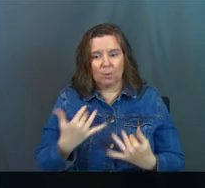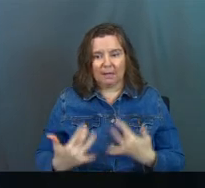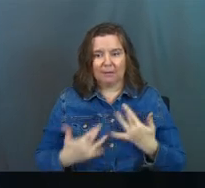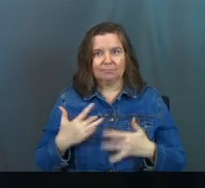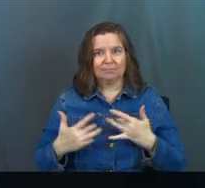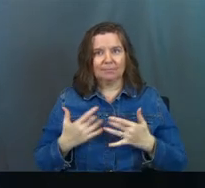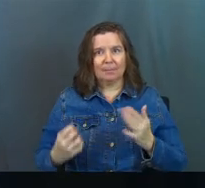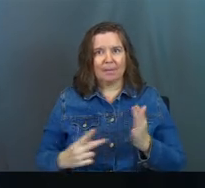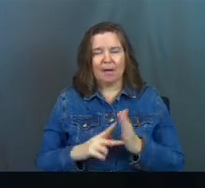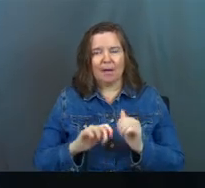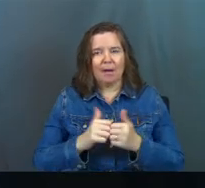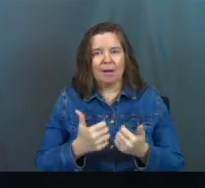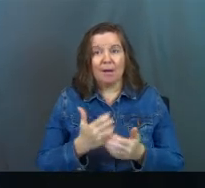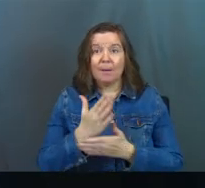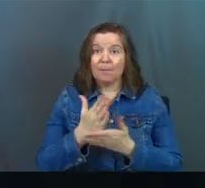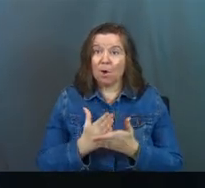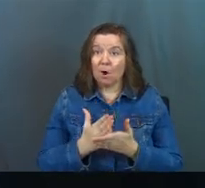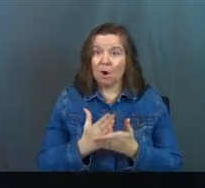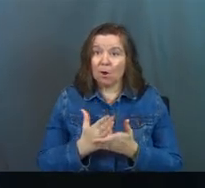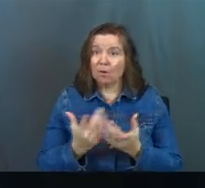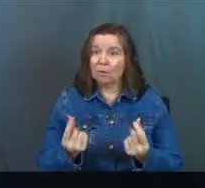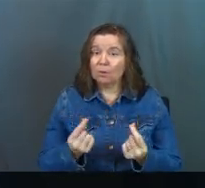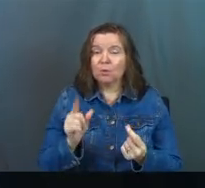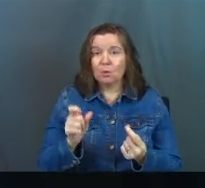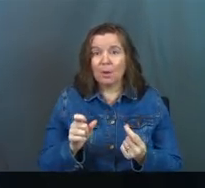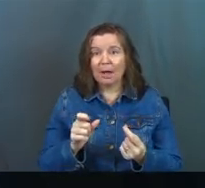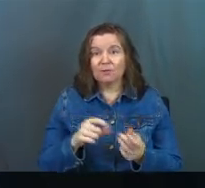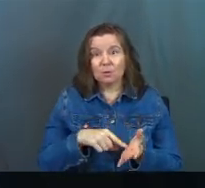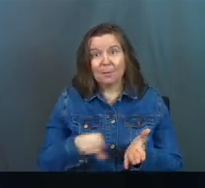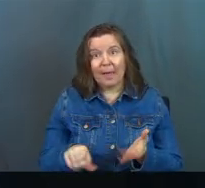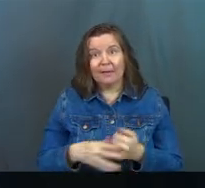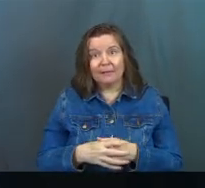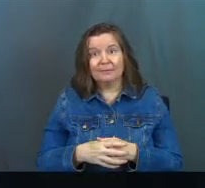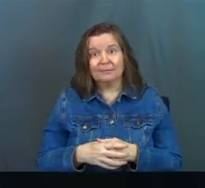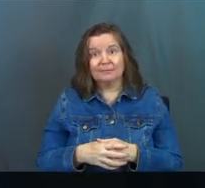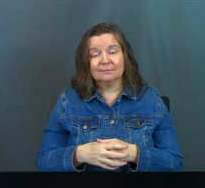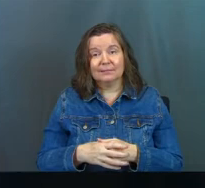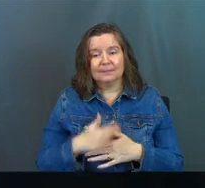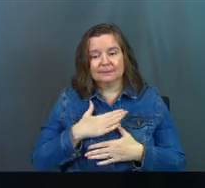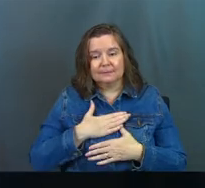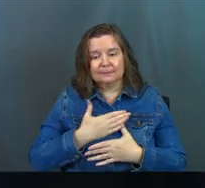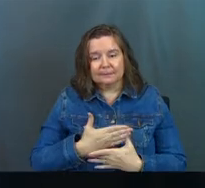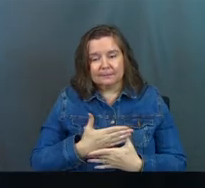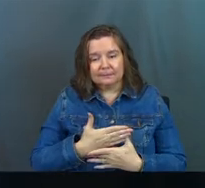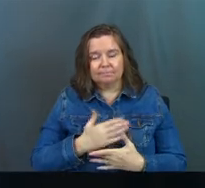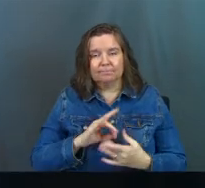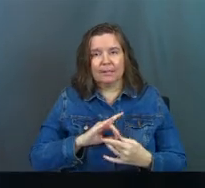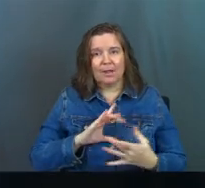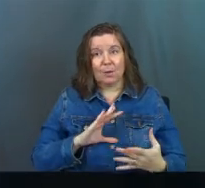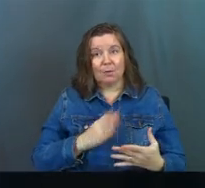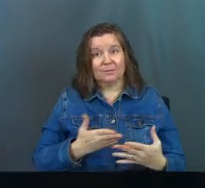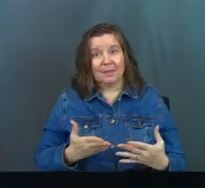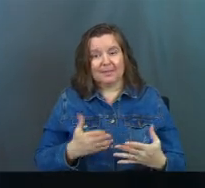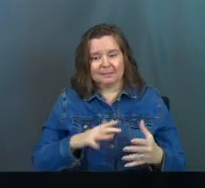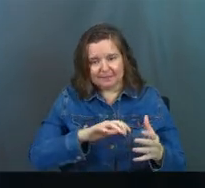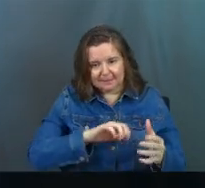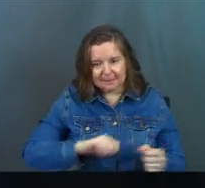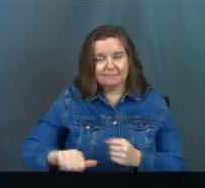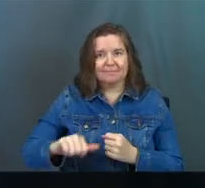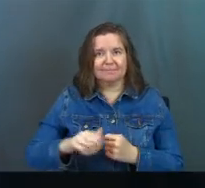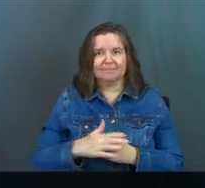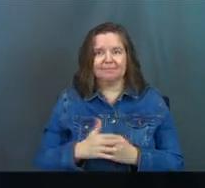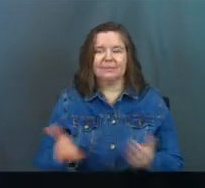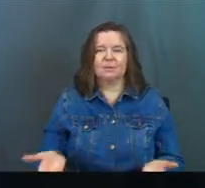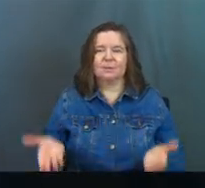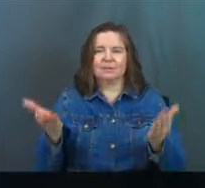fire back? Part of the picture is you'll have to pay. let go of some things. Amen? Why